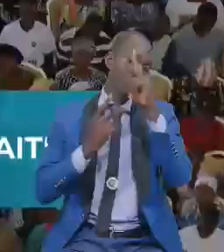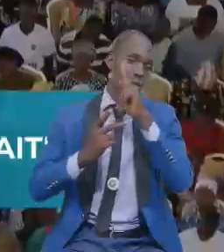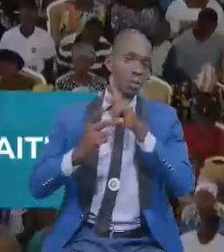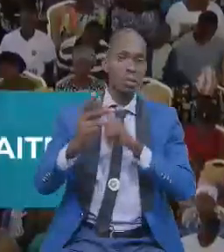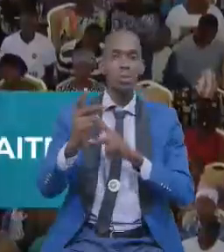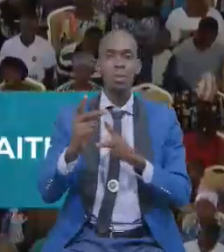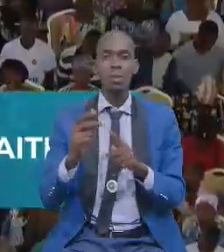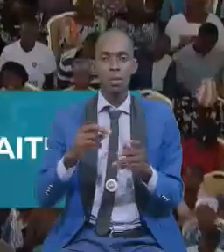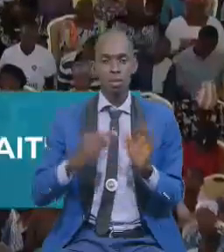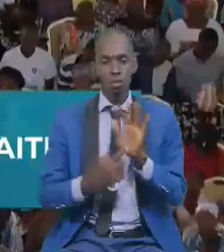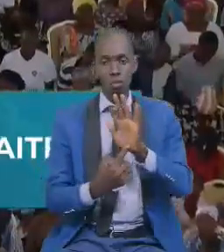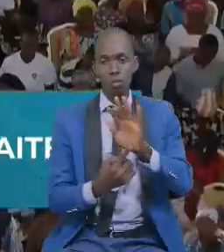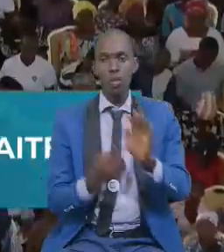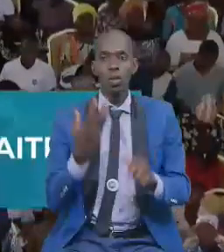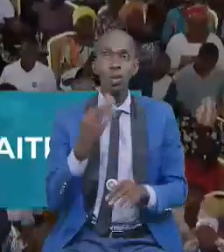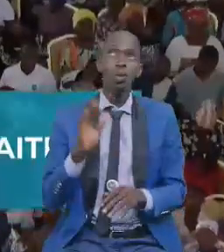awaited visitation.